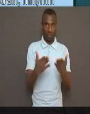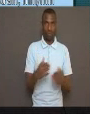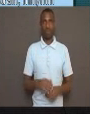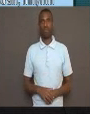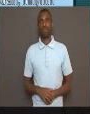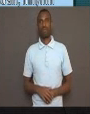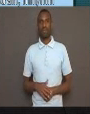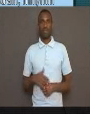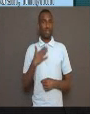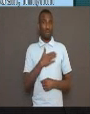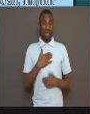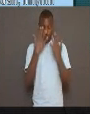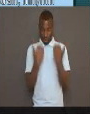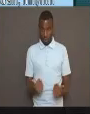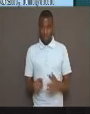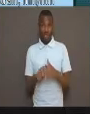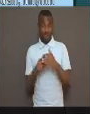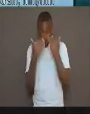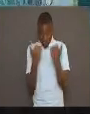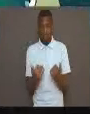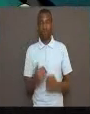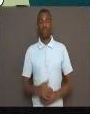Please get started right away.